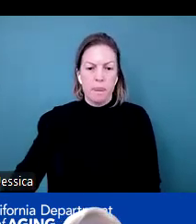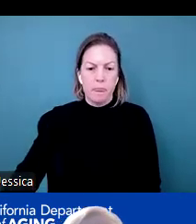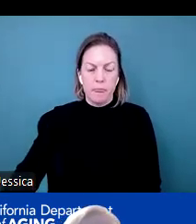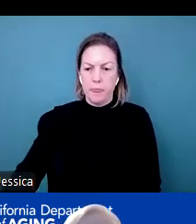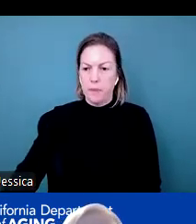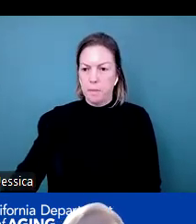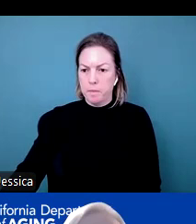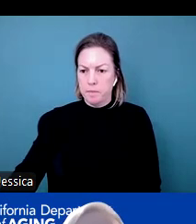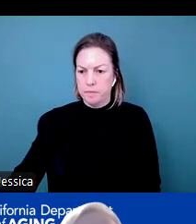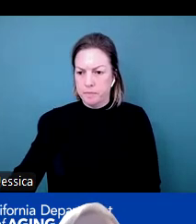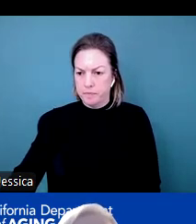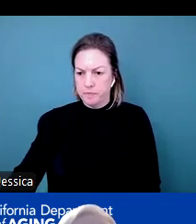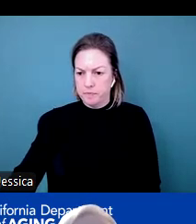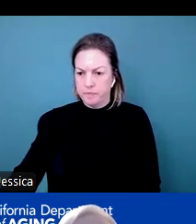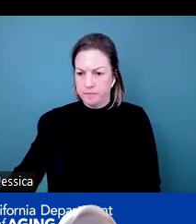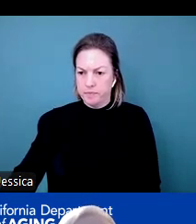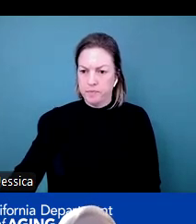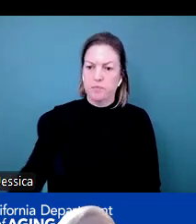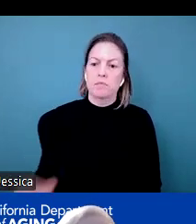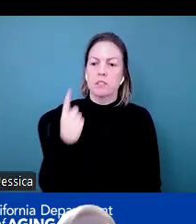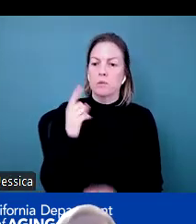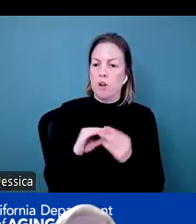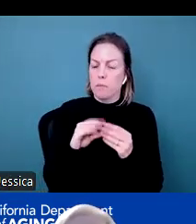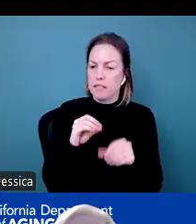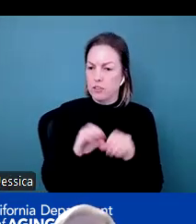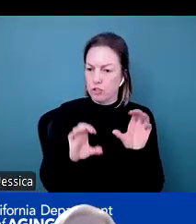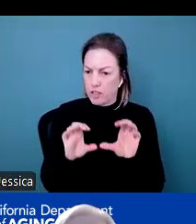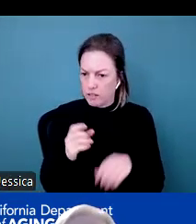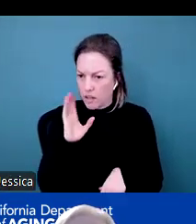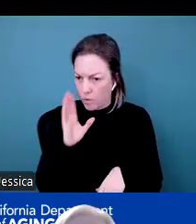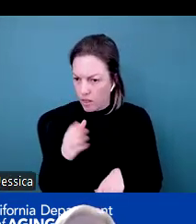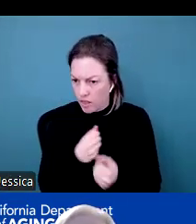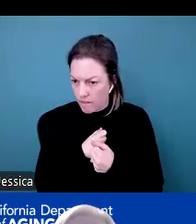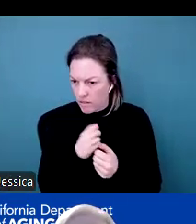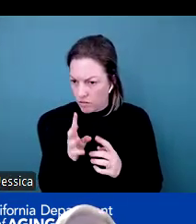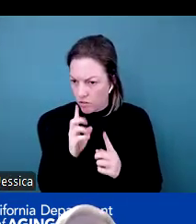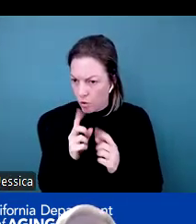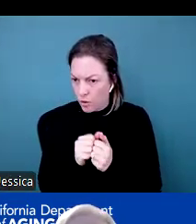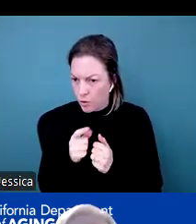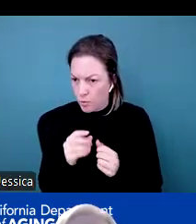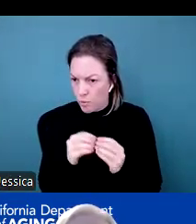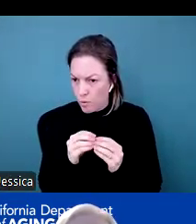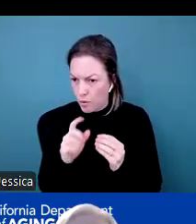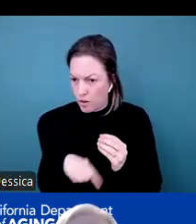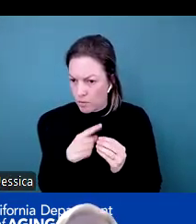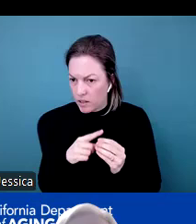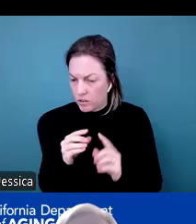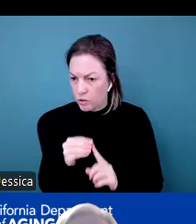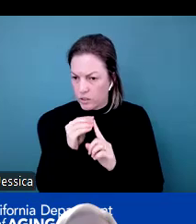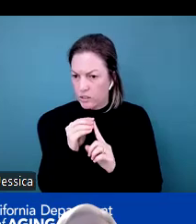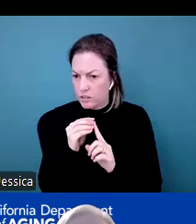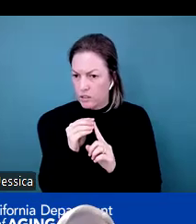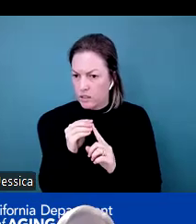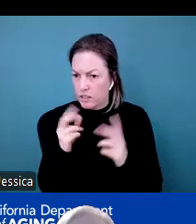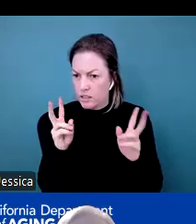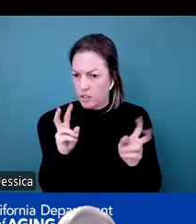All right. There is a comment in the chat. I would love to talk with you more about unique